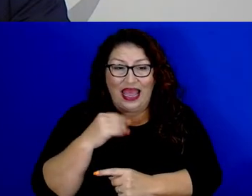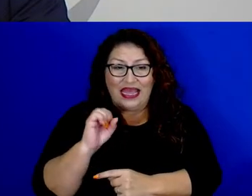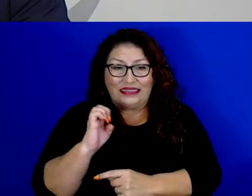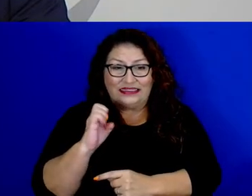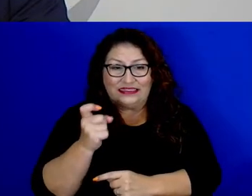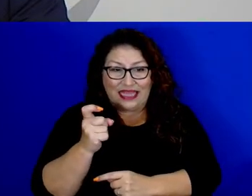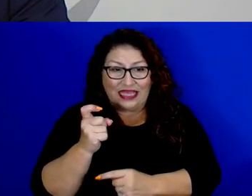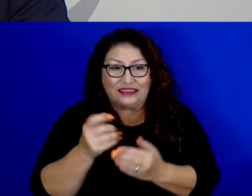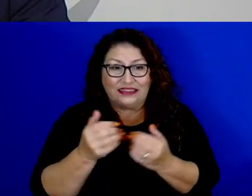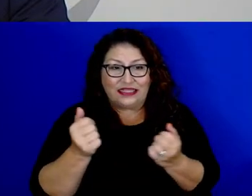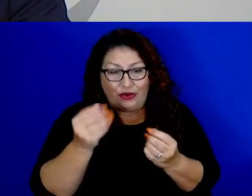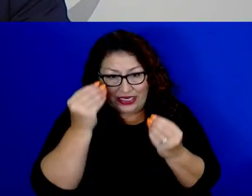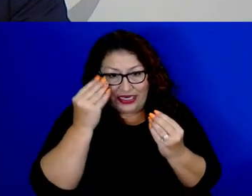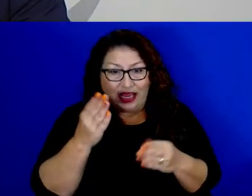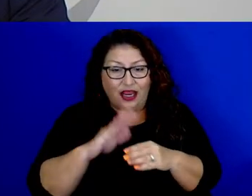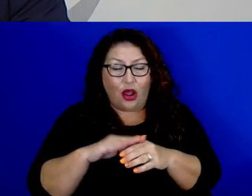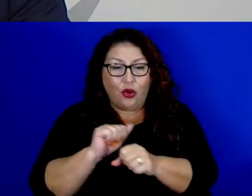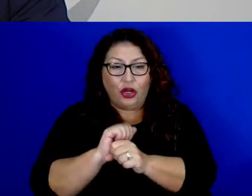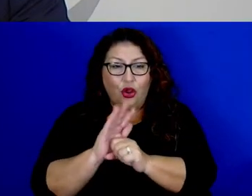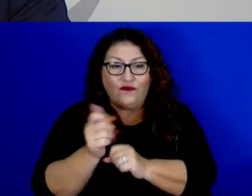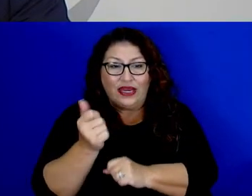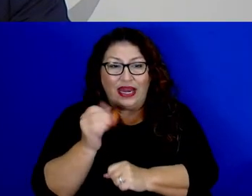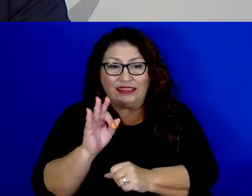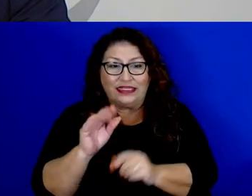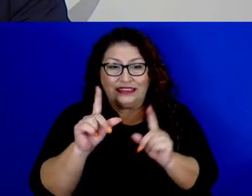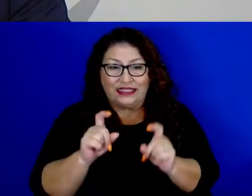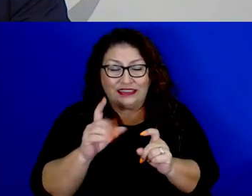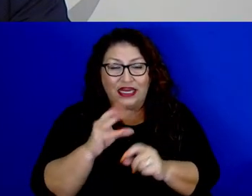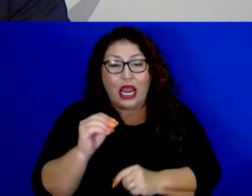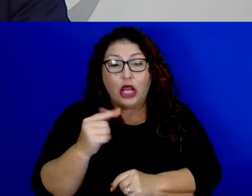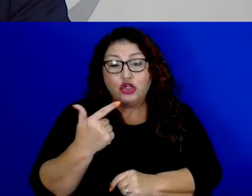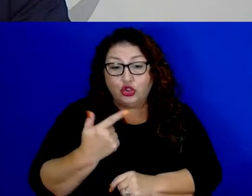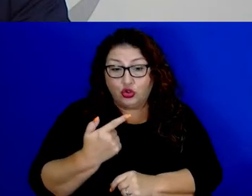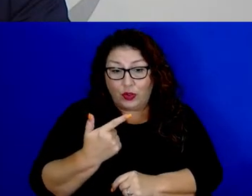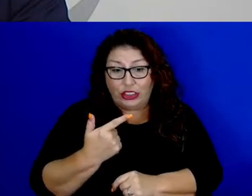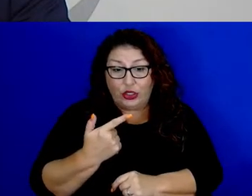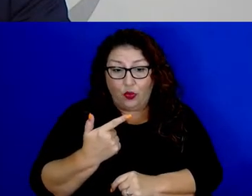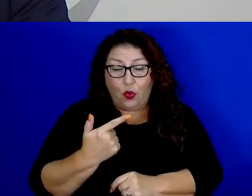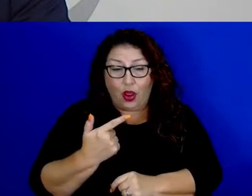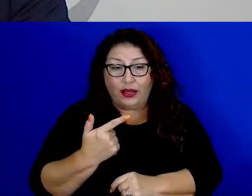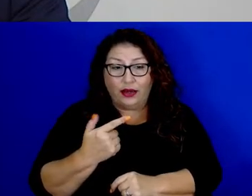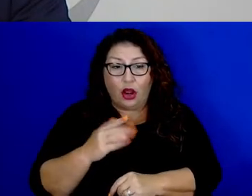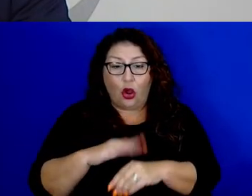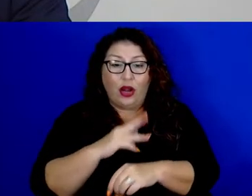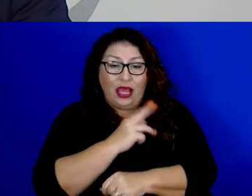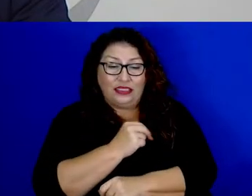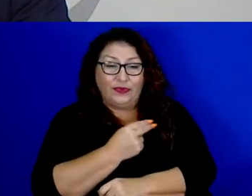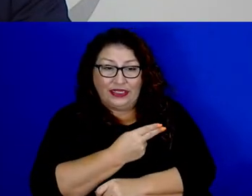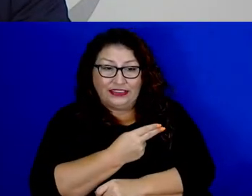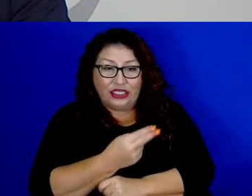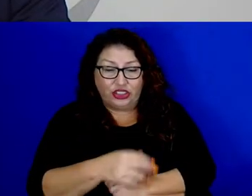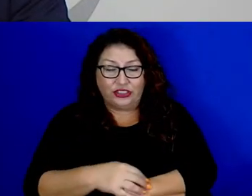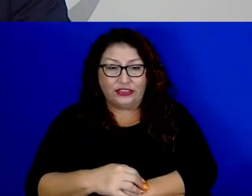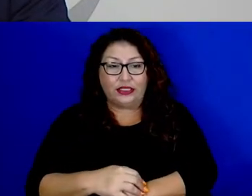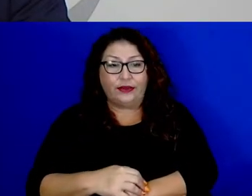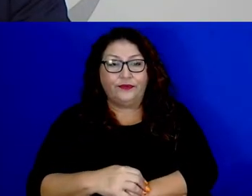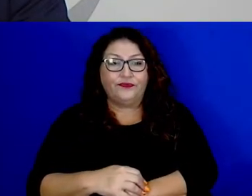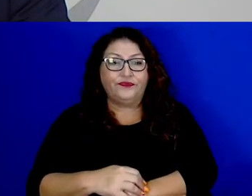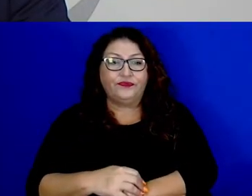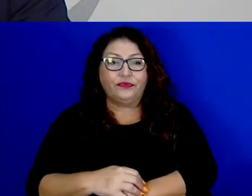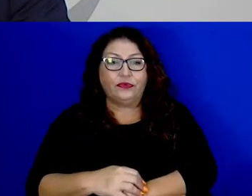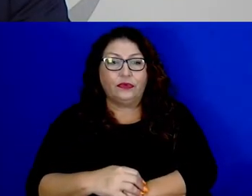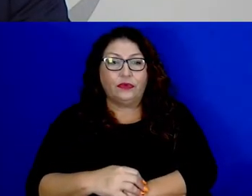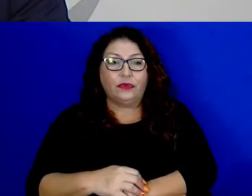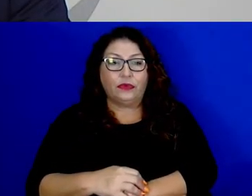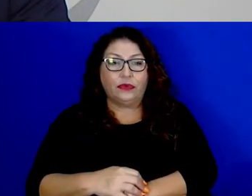COVID-19 testing and 21 on hospitalizations. Getting our hands on the data